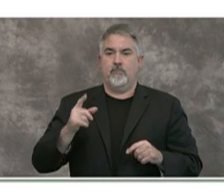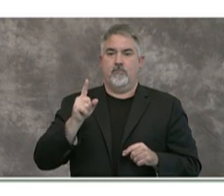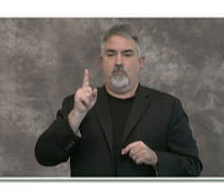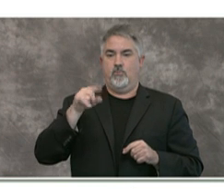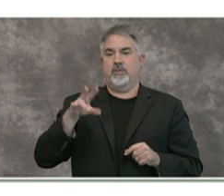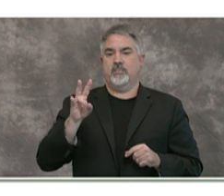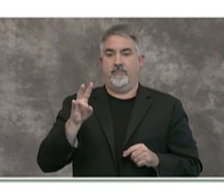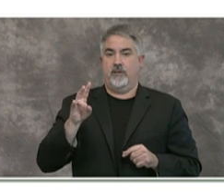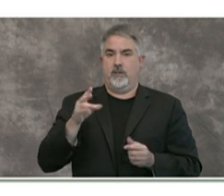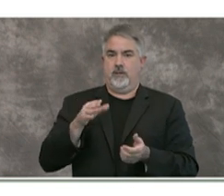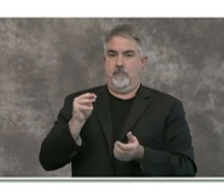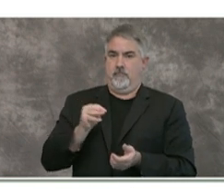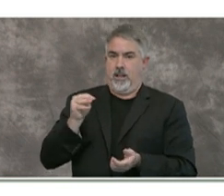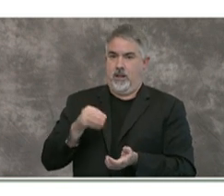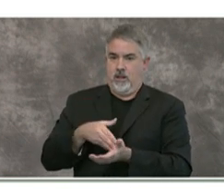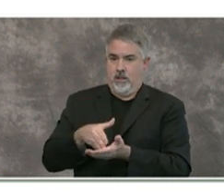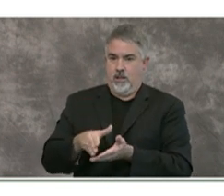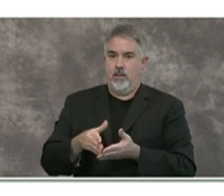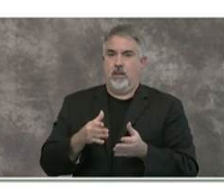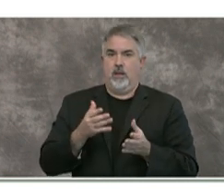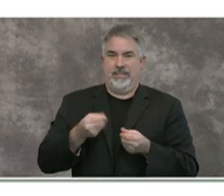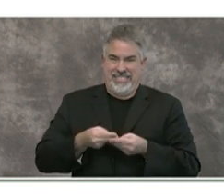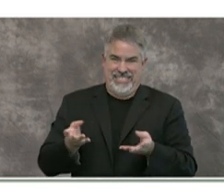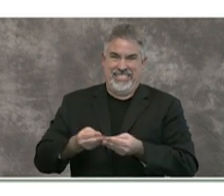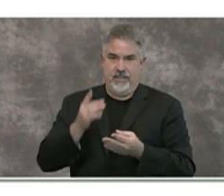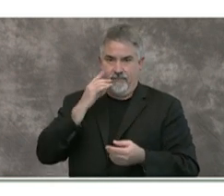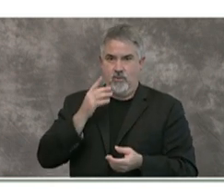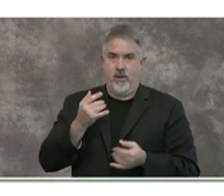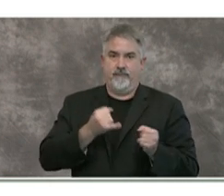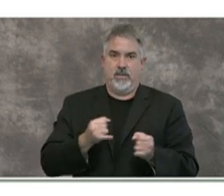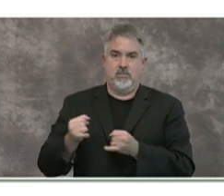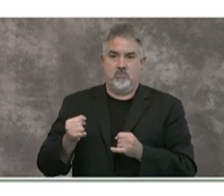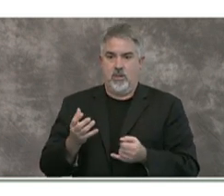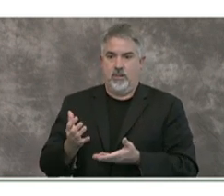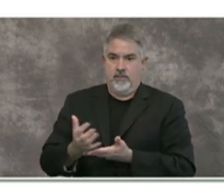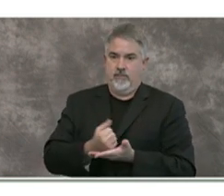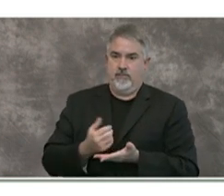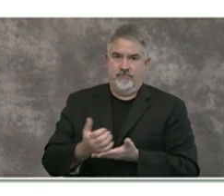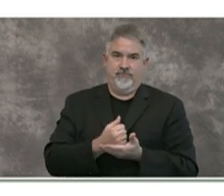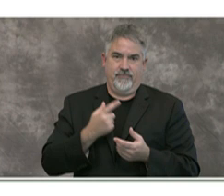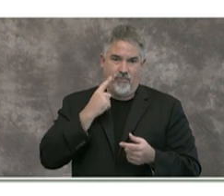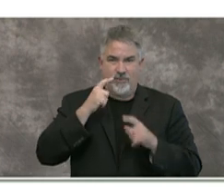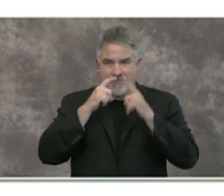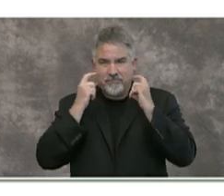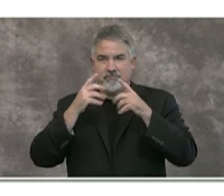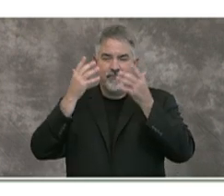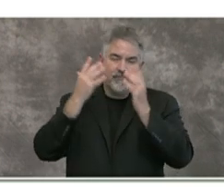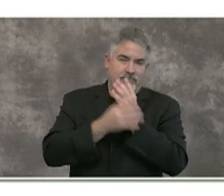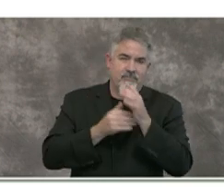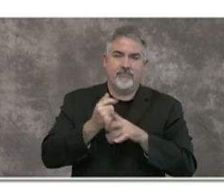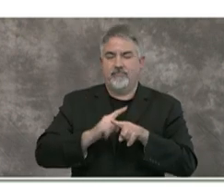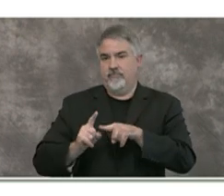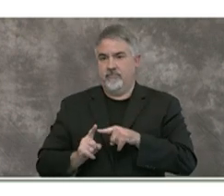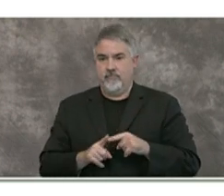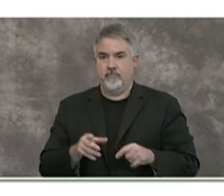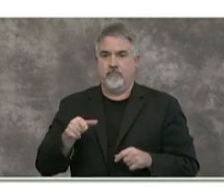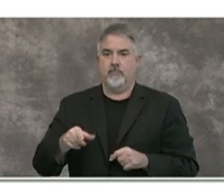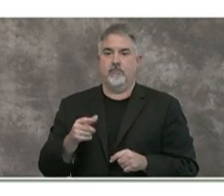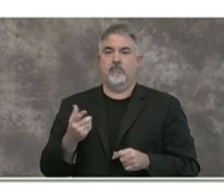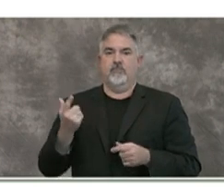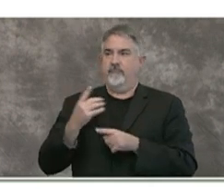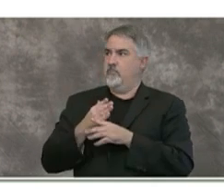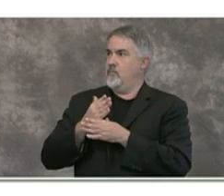million individual items of personal protective equipment have been provided to our health system partners. And the final chart